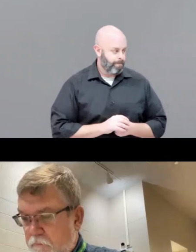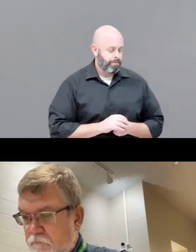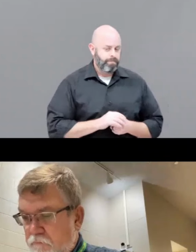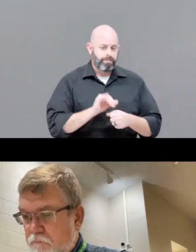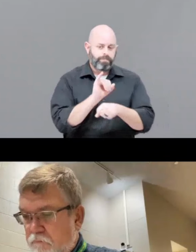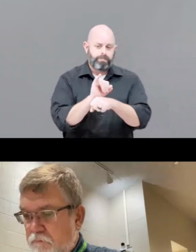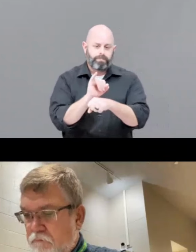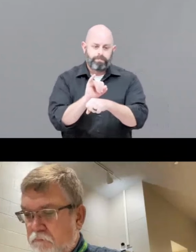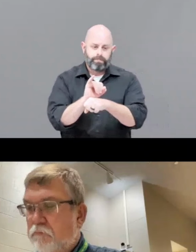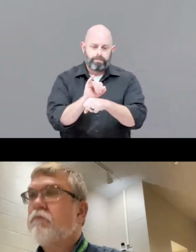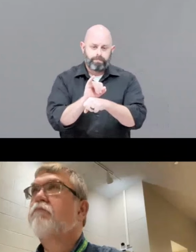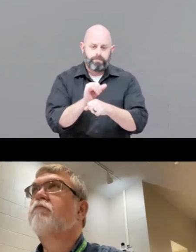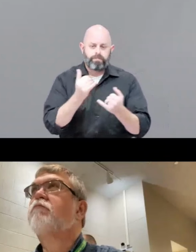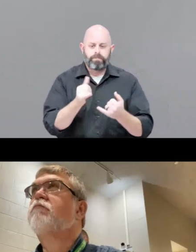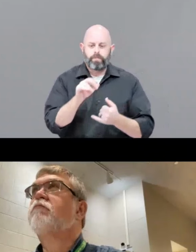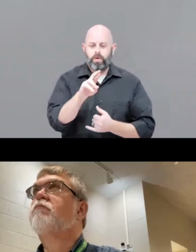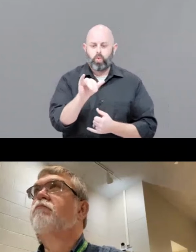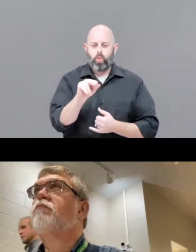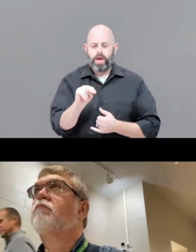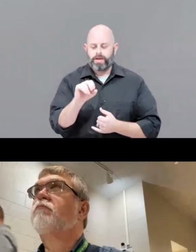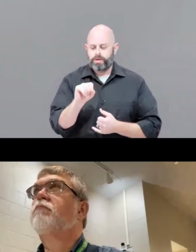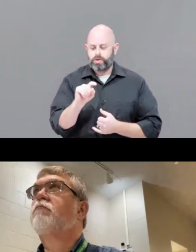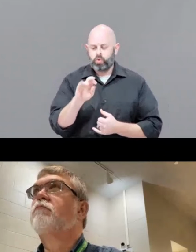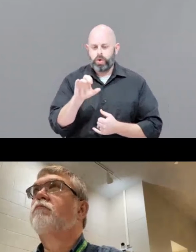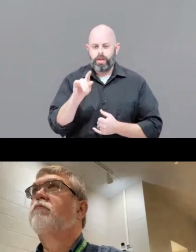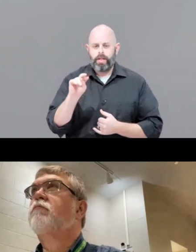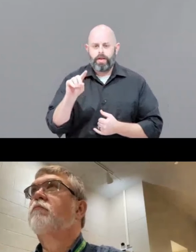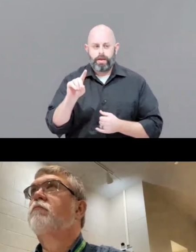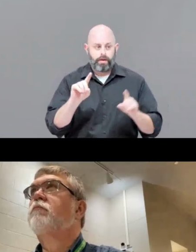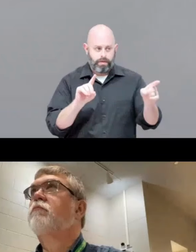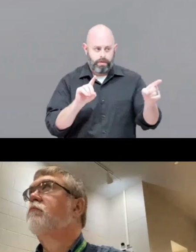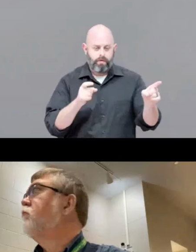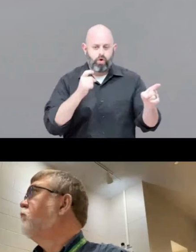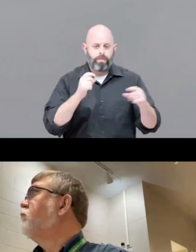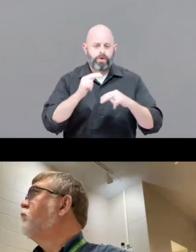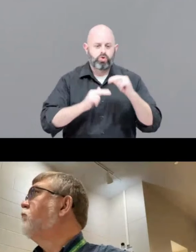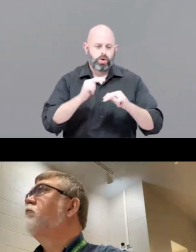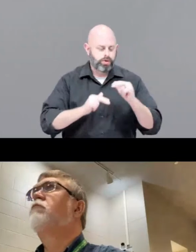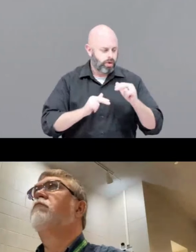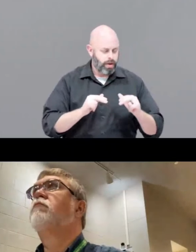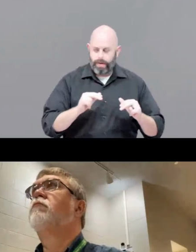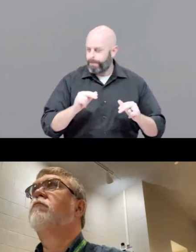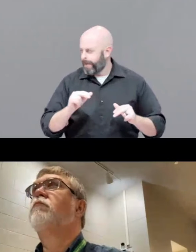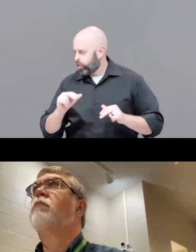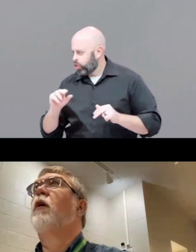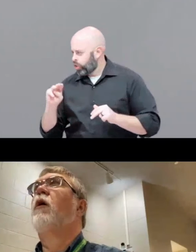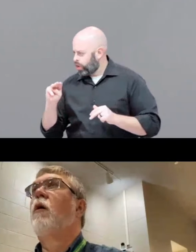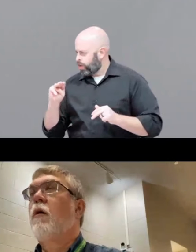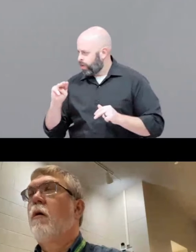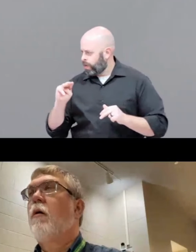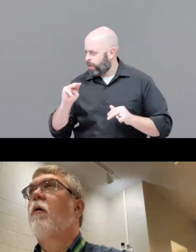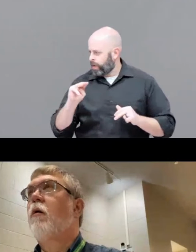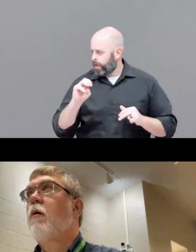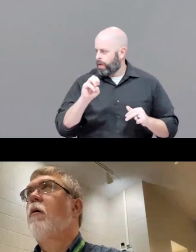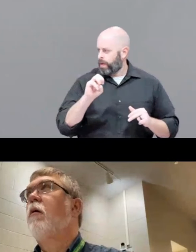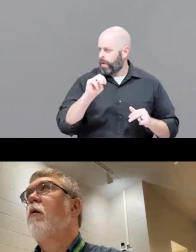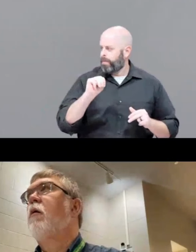Next, we have Ryan Strickland from Muter Construction, and Muter is serving as our CPC.